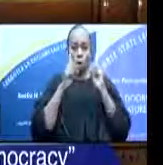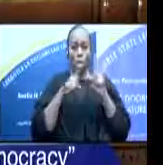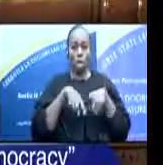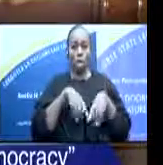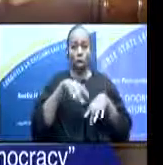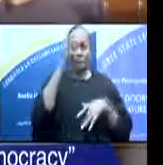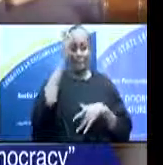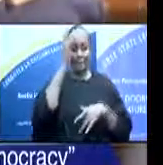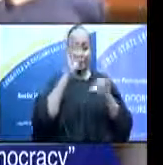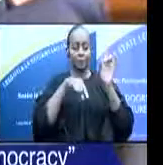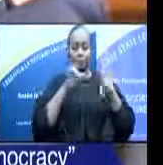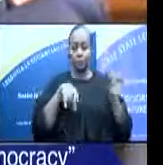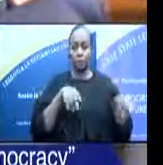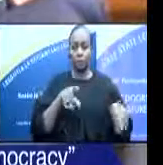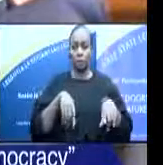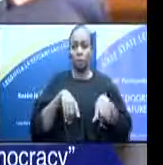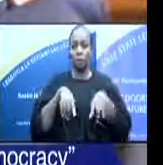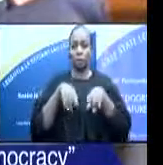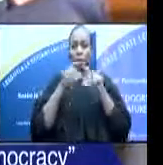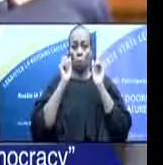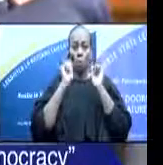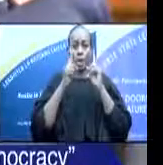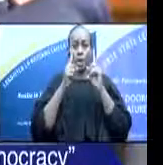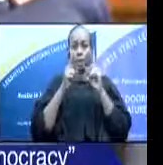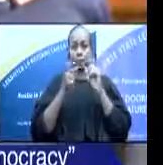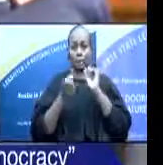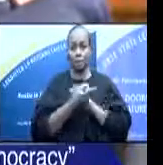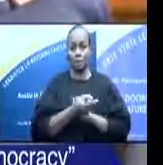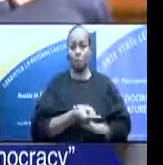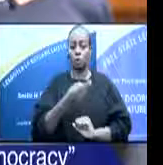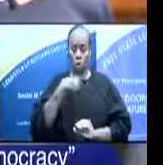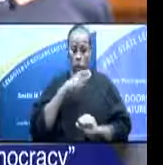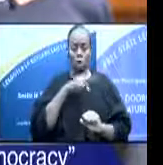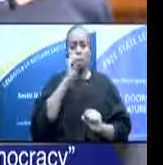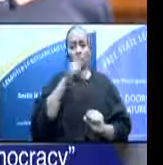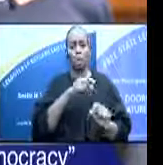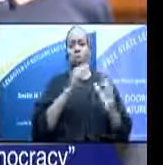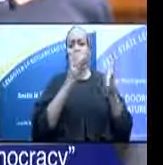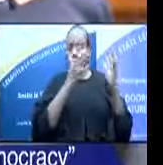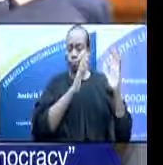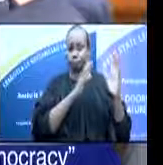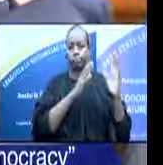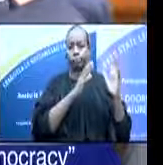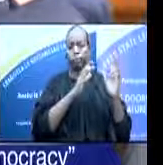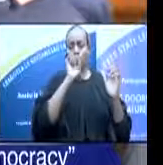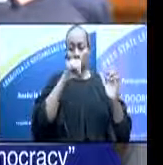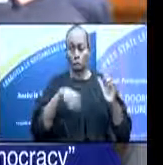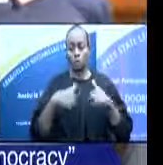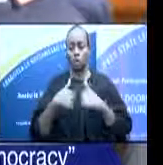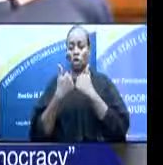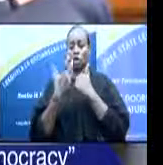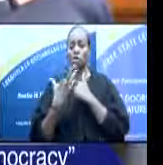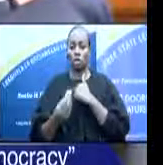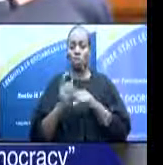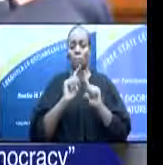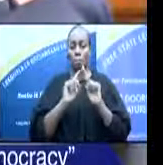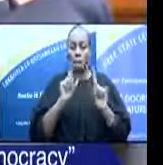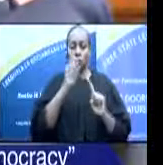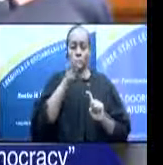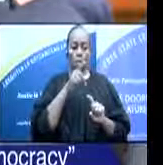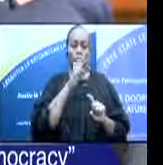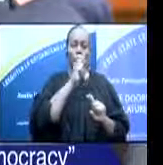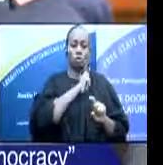a fapafapaneng. Mosebetsi o motle wa babatswa le ha hona le diphephetso mme